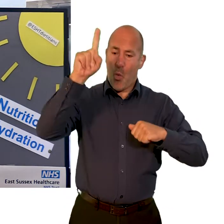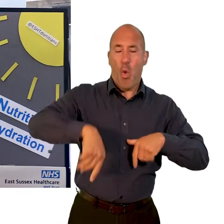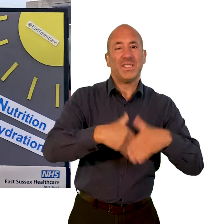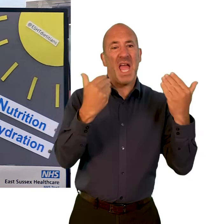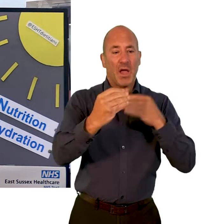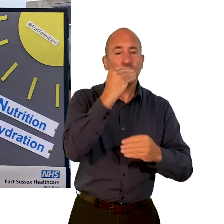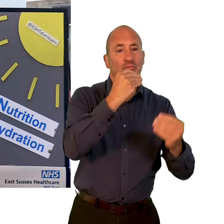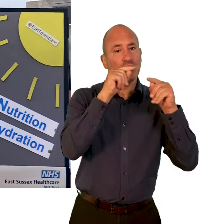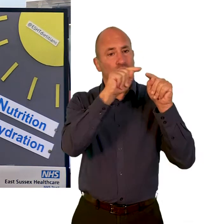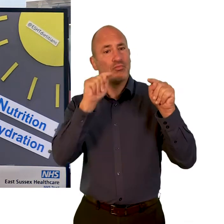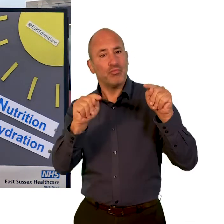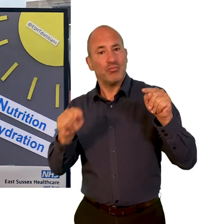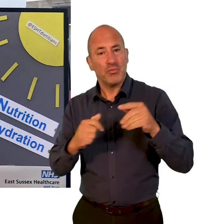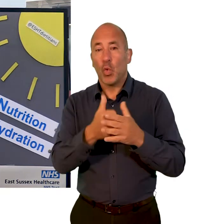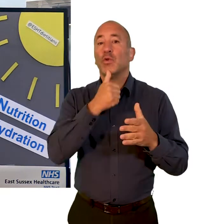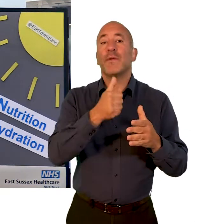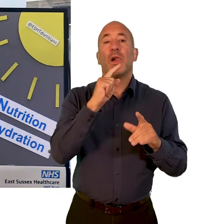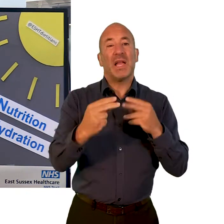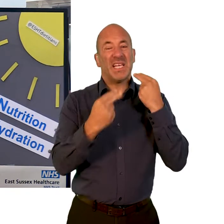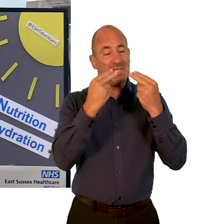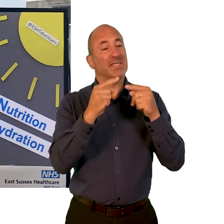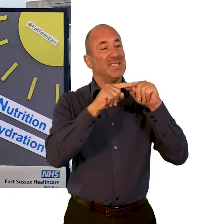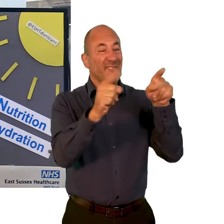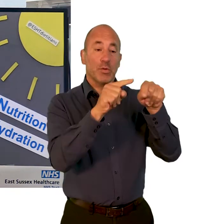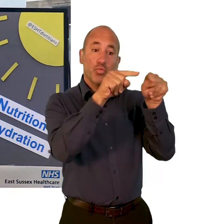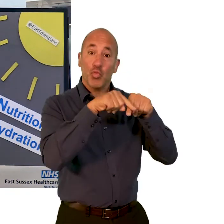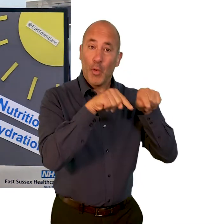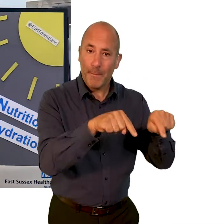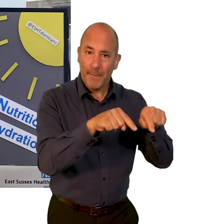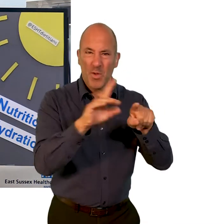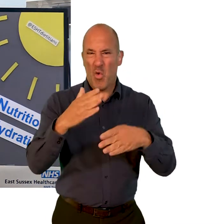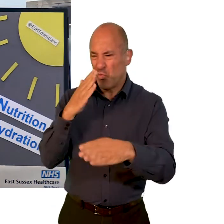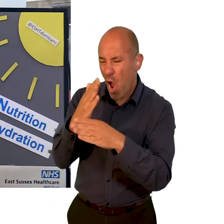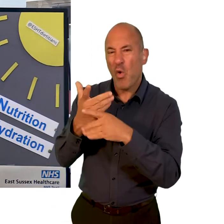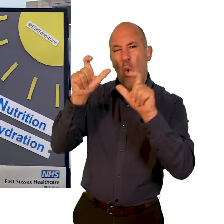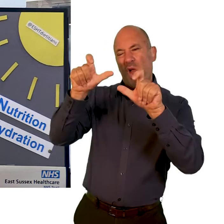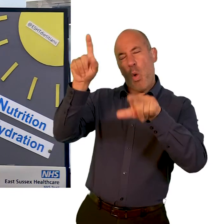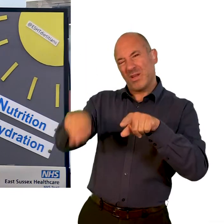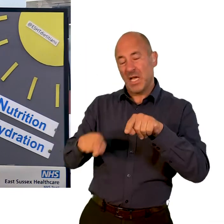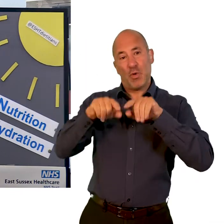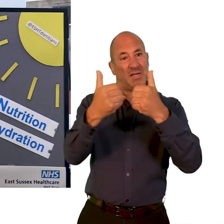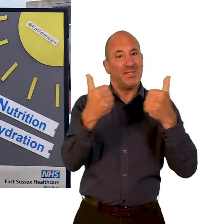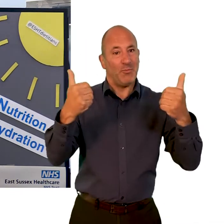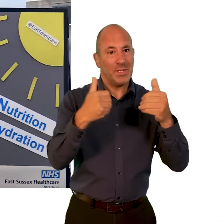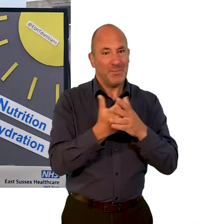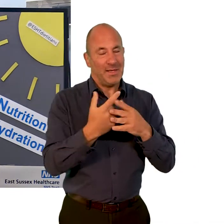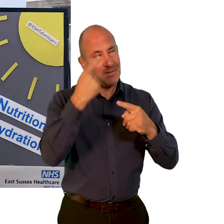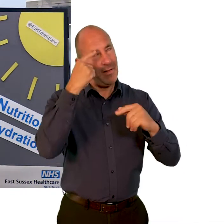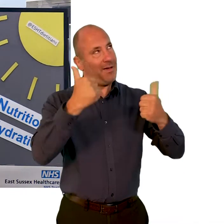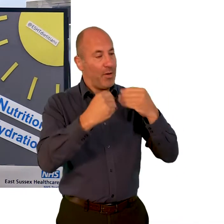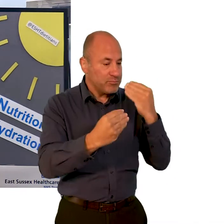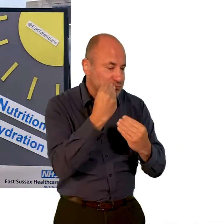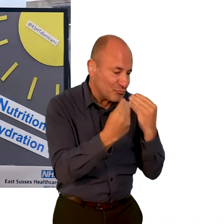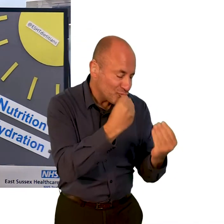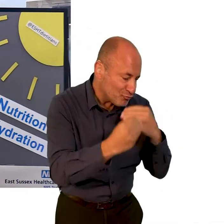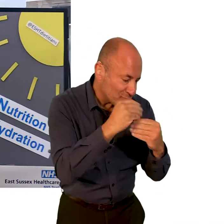energy throughout the day, and it can be helpful to eat in a separate room to where you're working or spending the rest of your day. This can help us to eat a